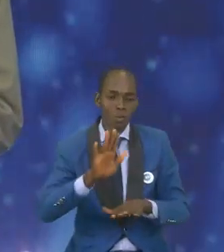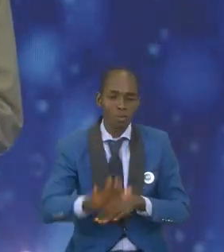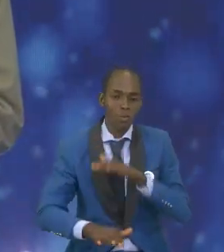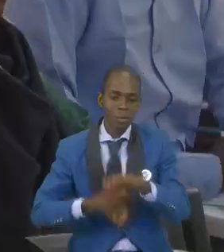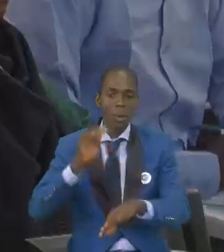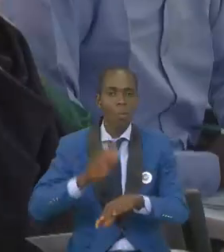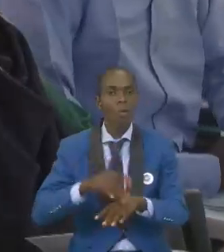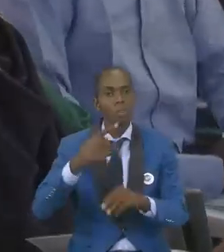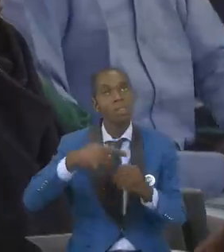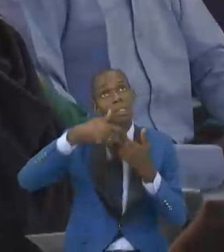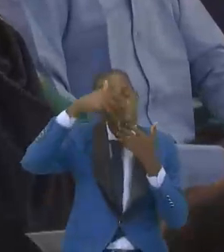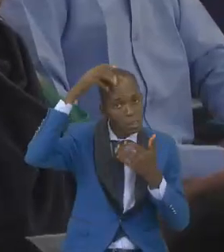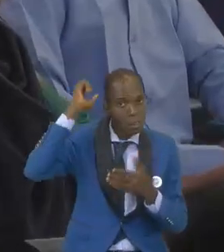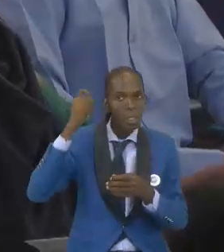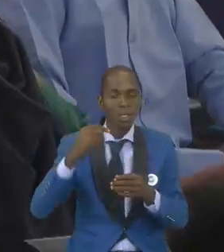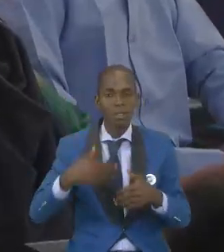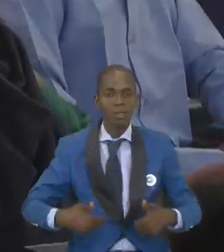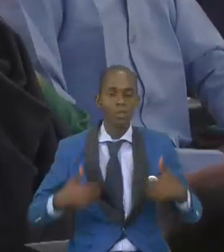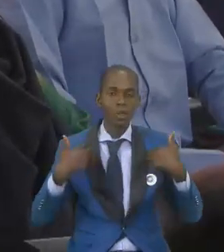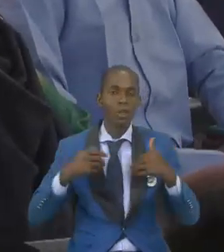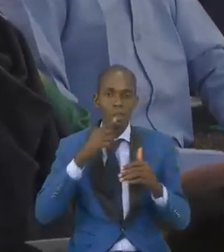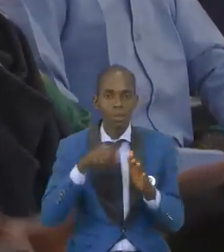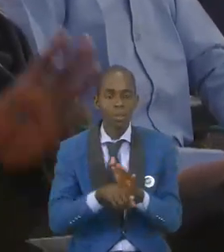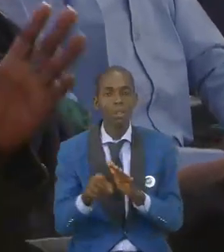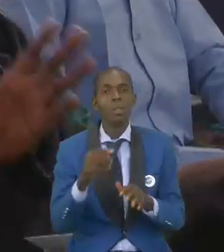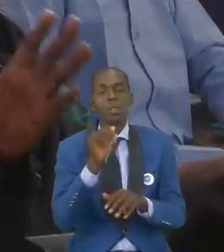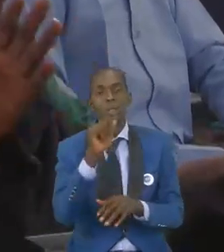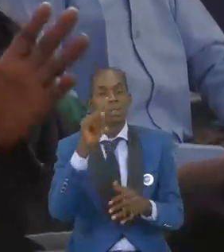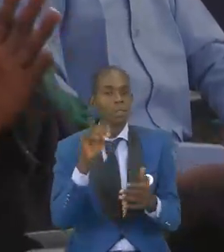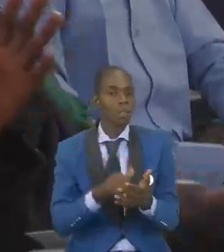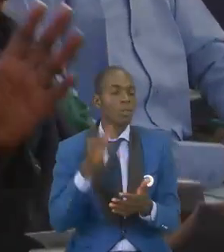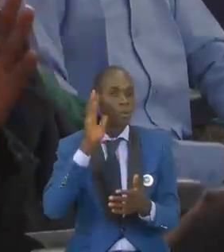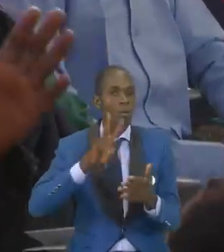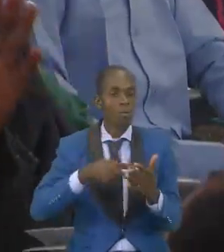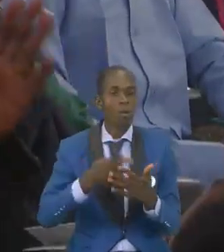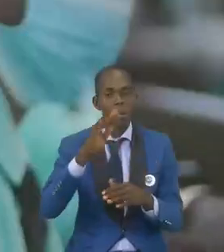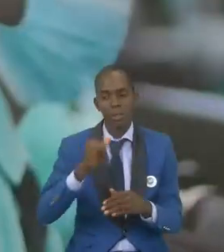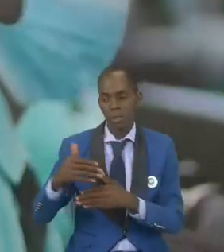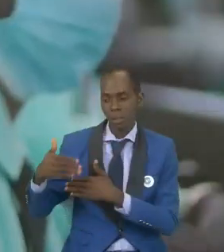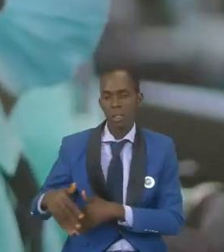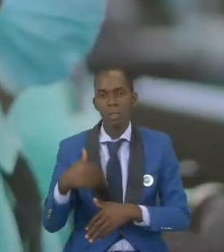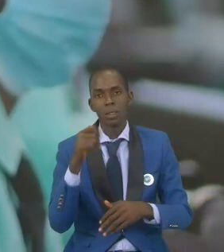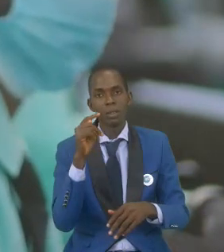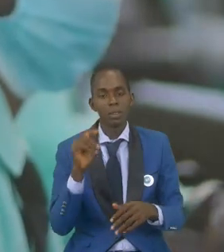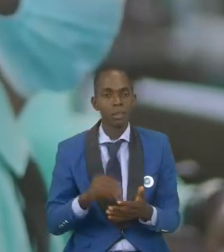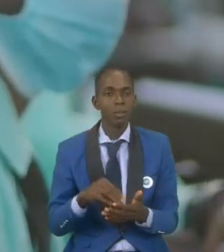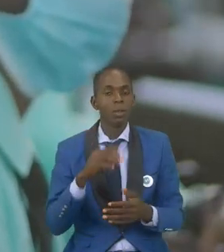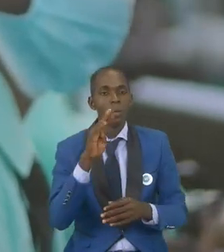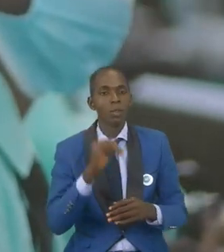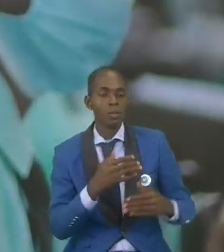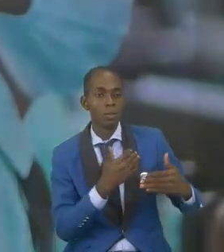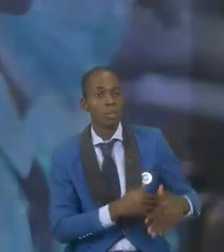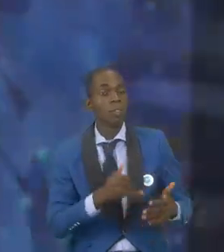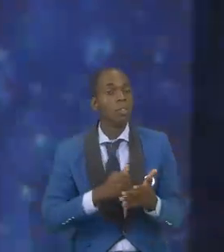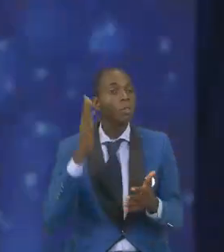the adder, and 1,000 shall fall by your side and 10,000 on the other side. It will not